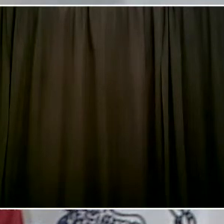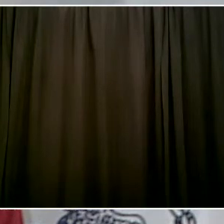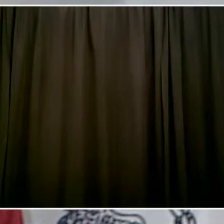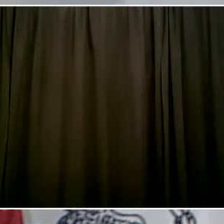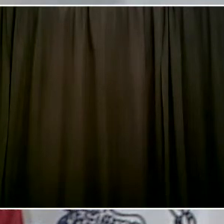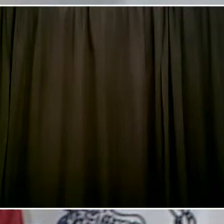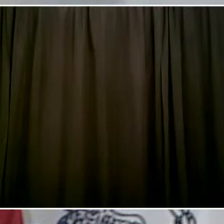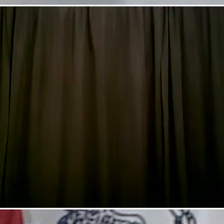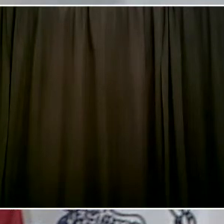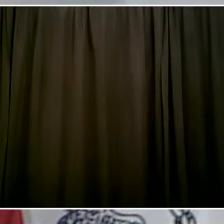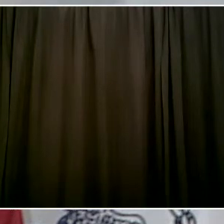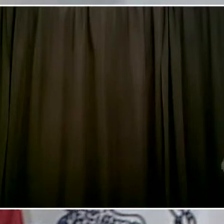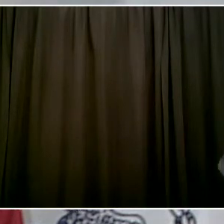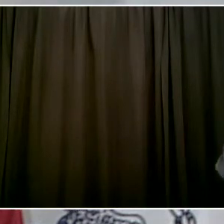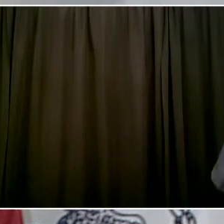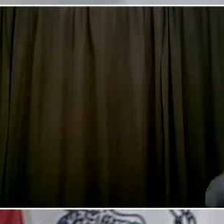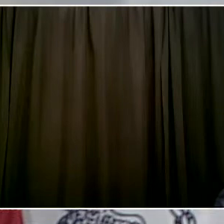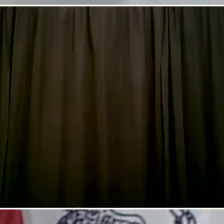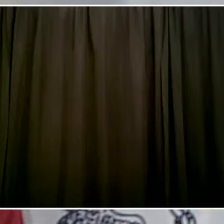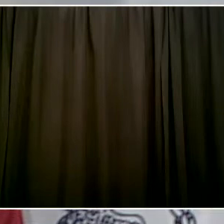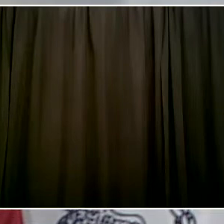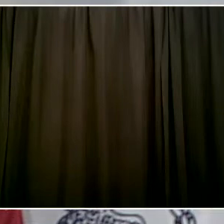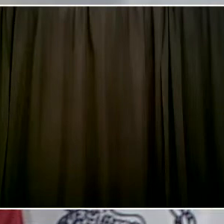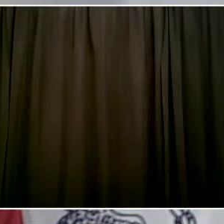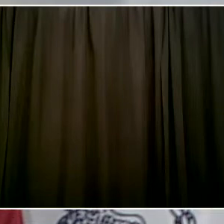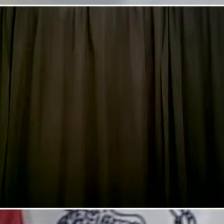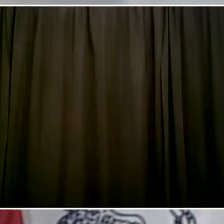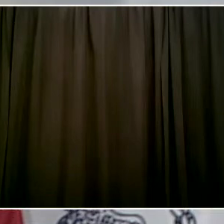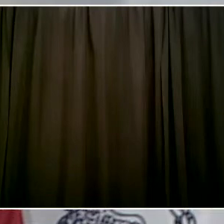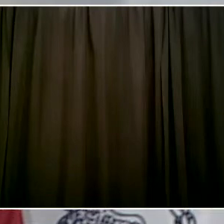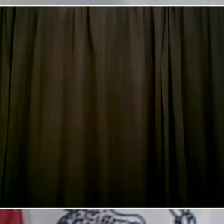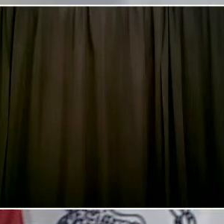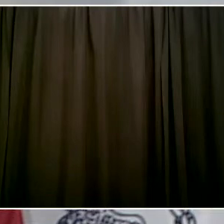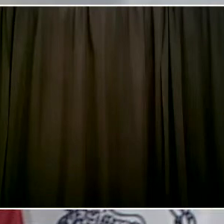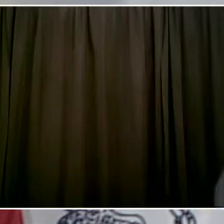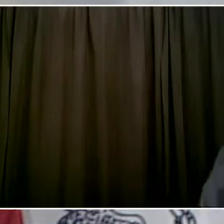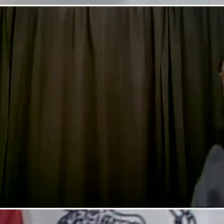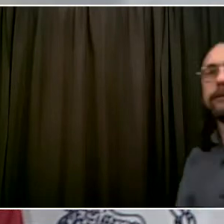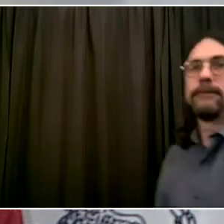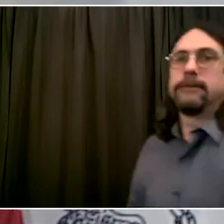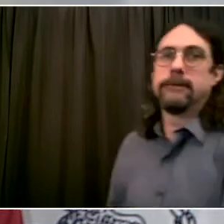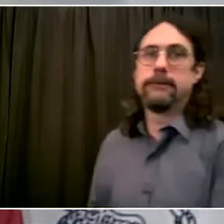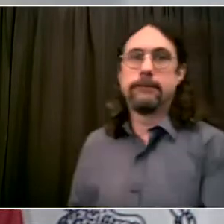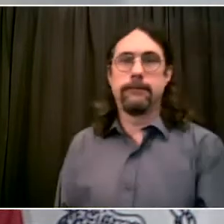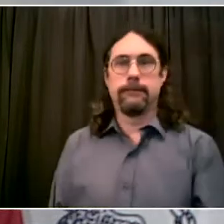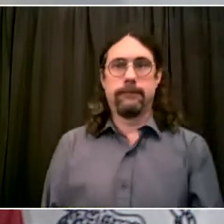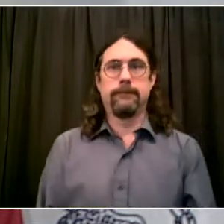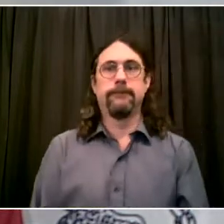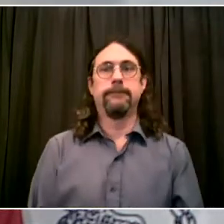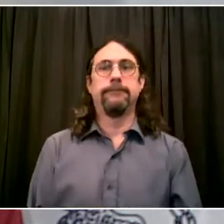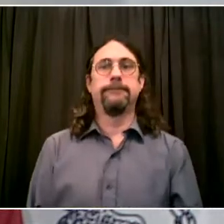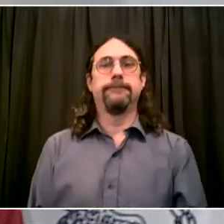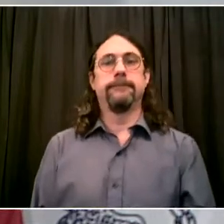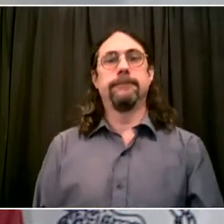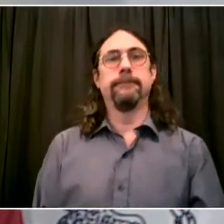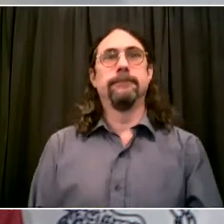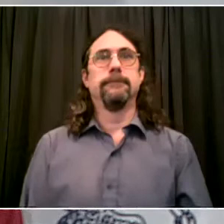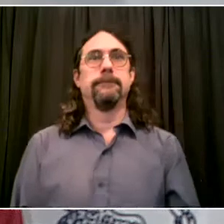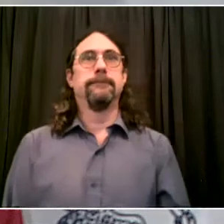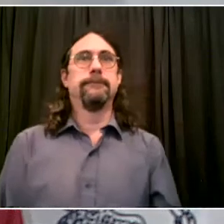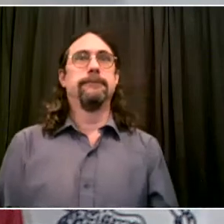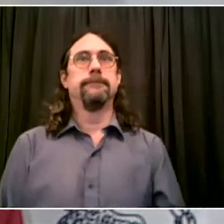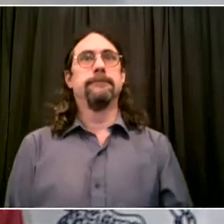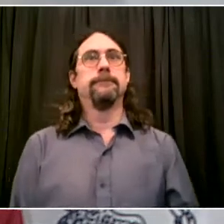dosis para recuperar el tiempo perdido. No debemos bajar la guardia